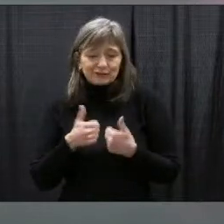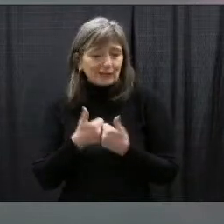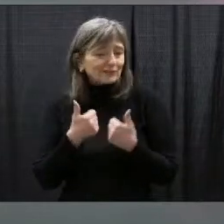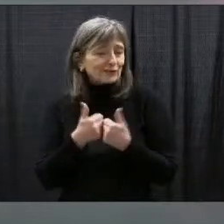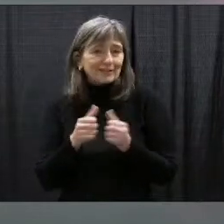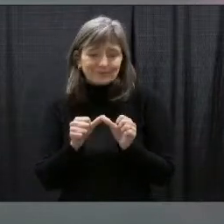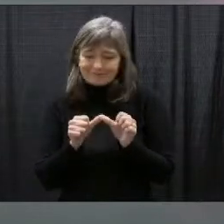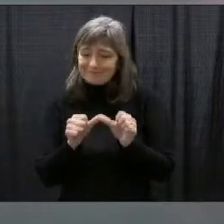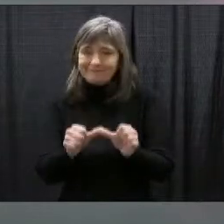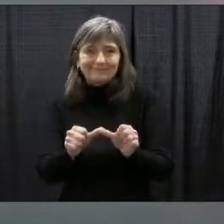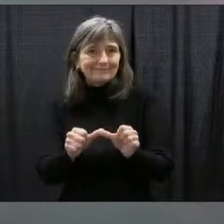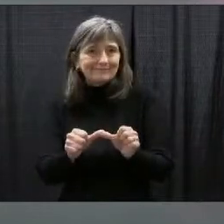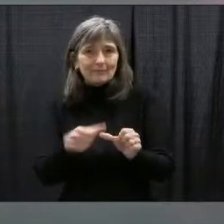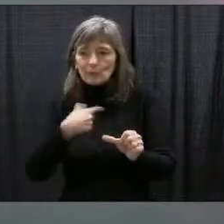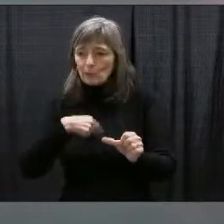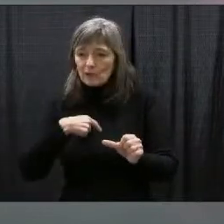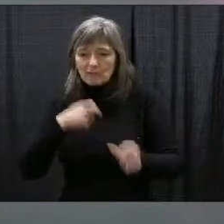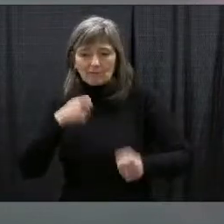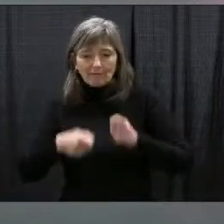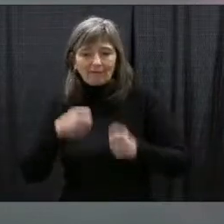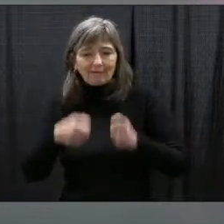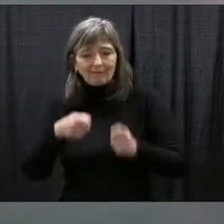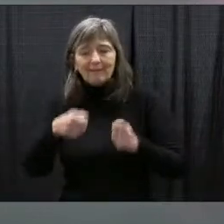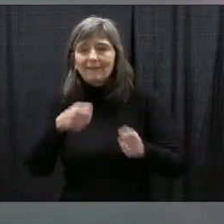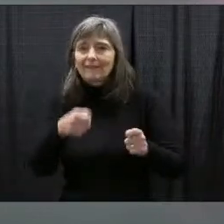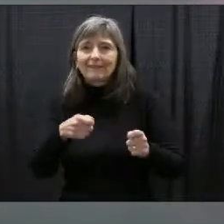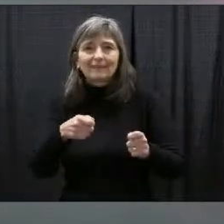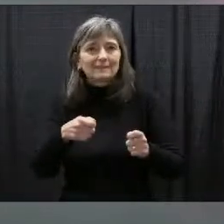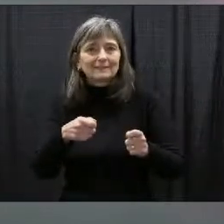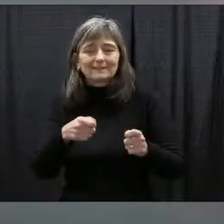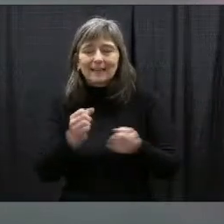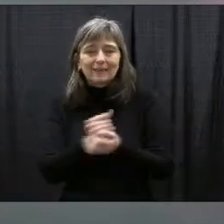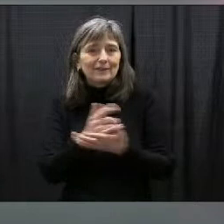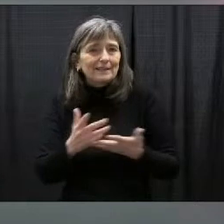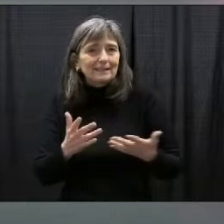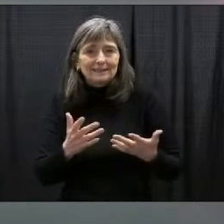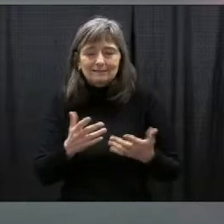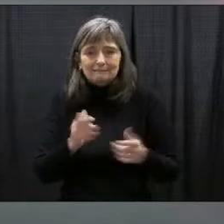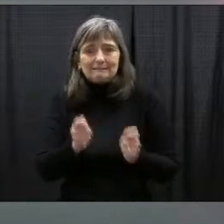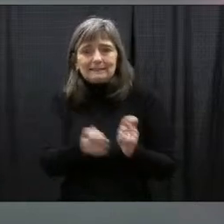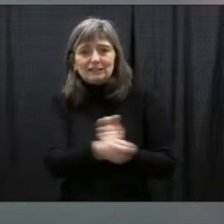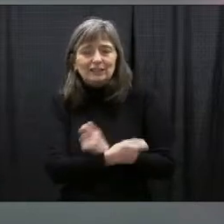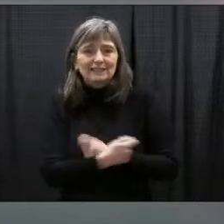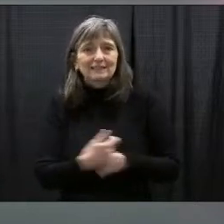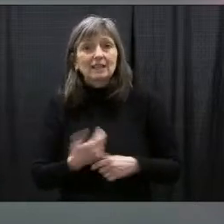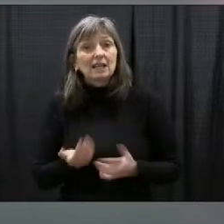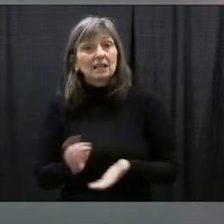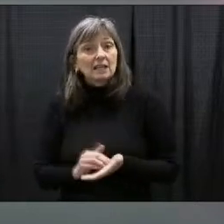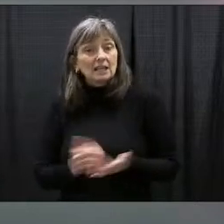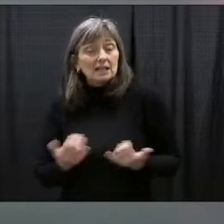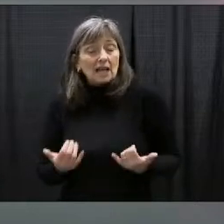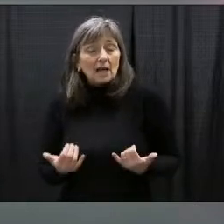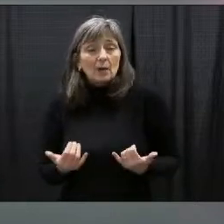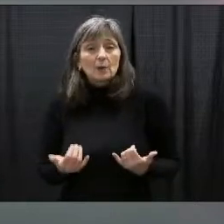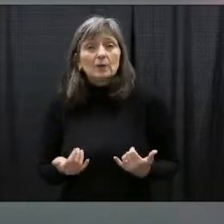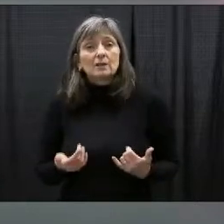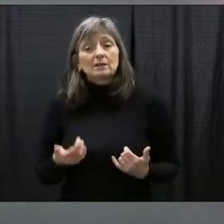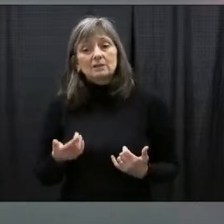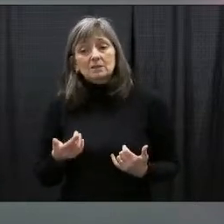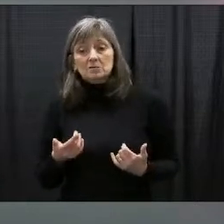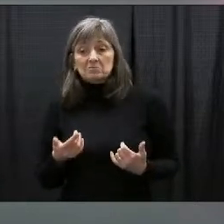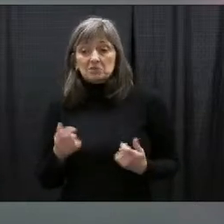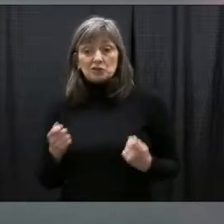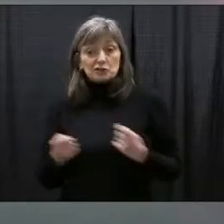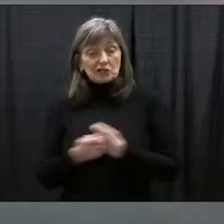change. We have had to adapt as different waves have come and gone. And we now find ourselves in a situation where